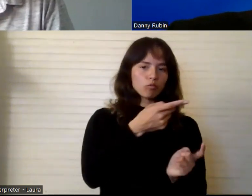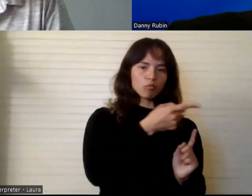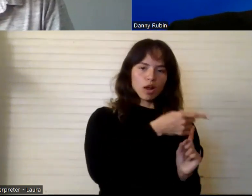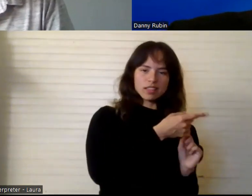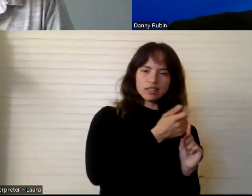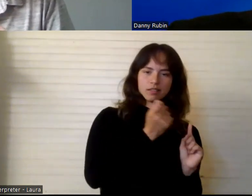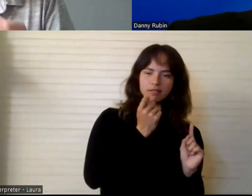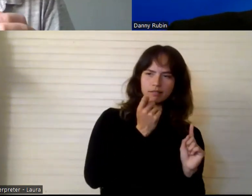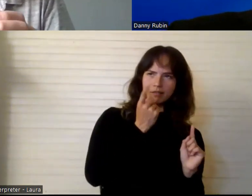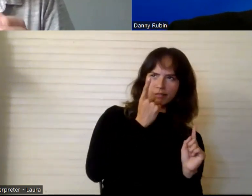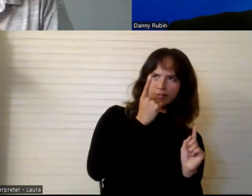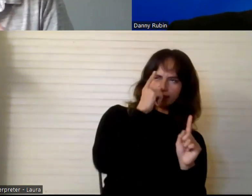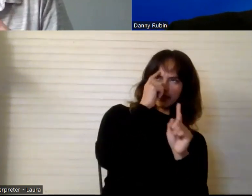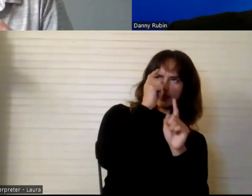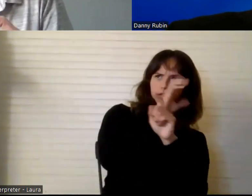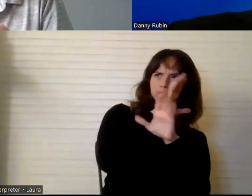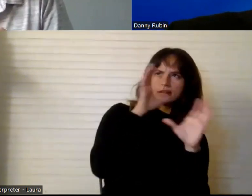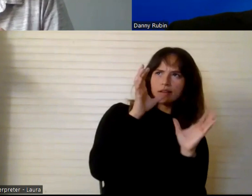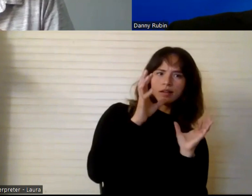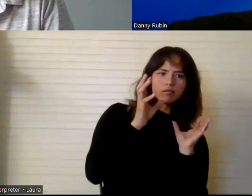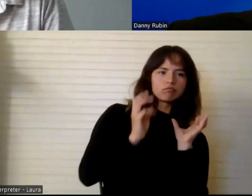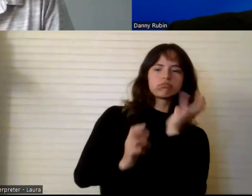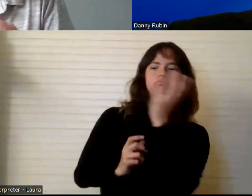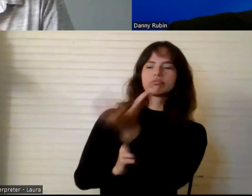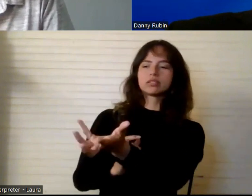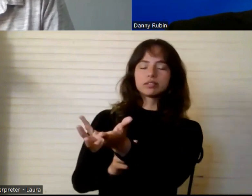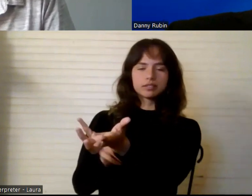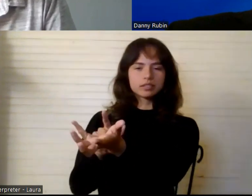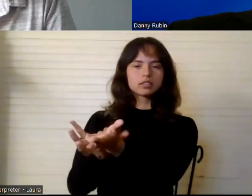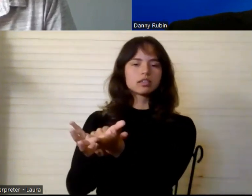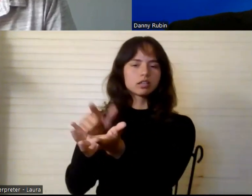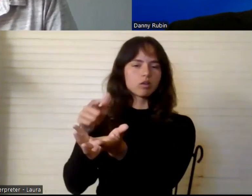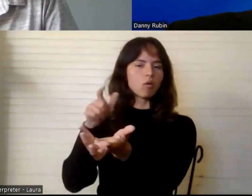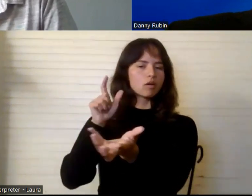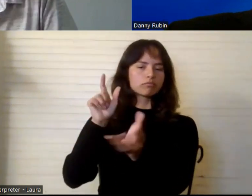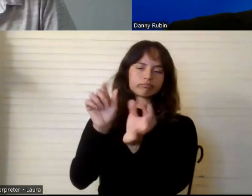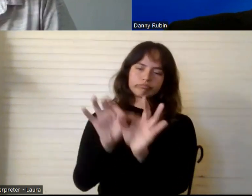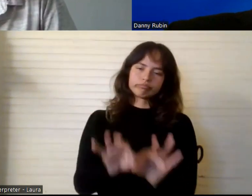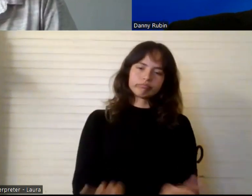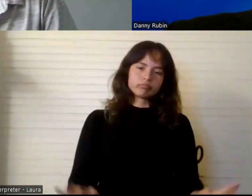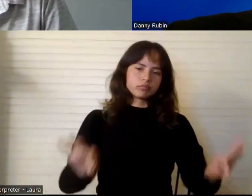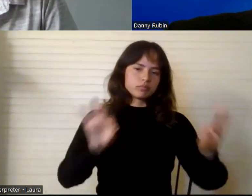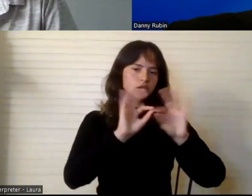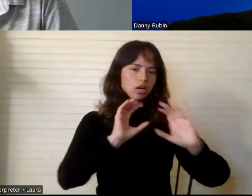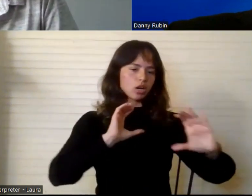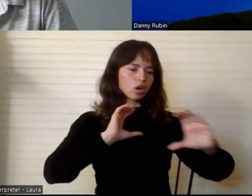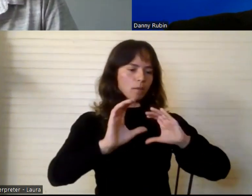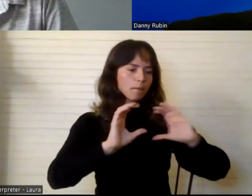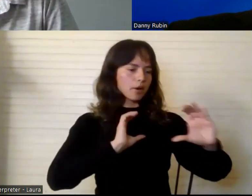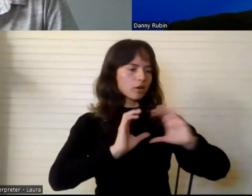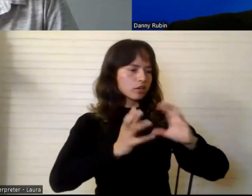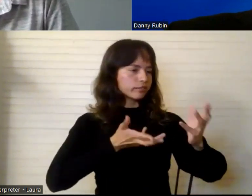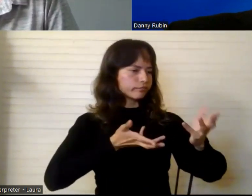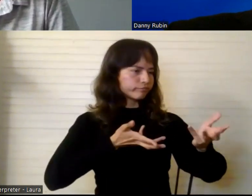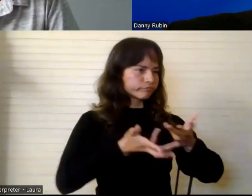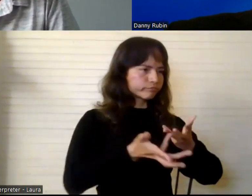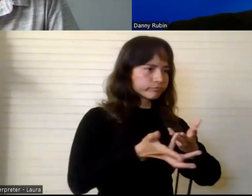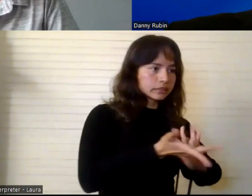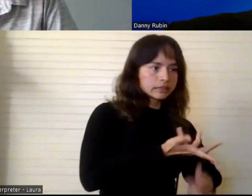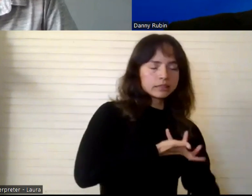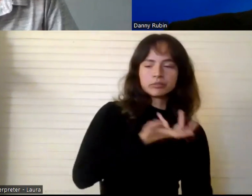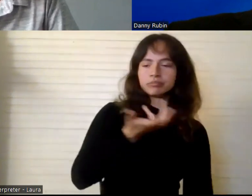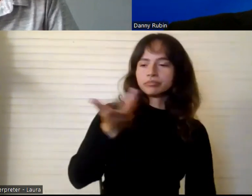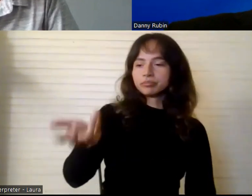process built in place where the formal proposal that we share with the client that includes the scope, the pricing, the